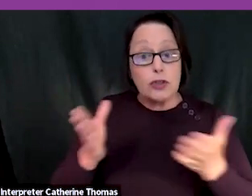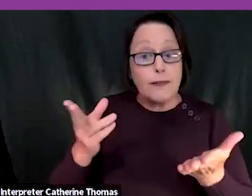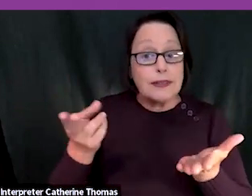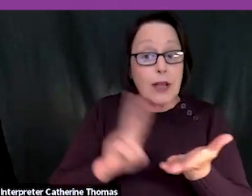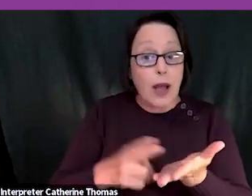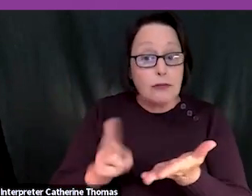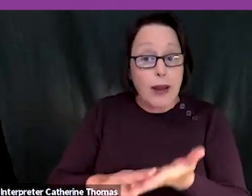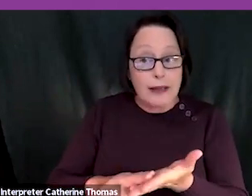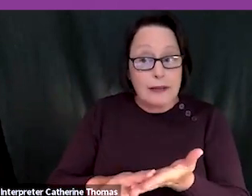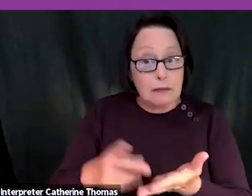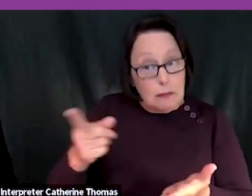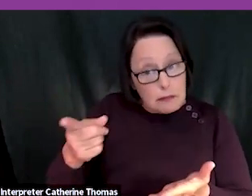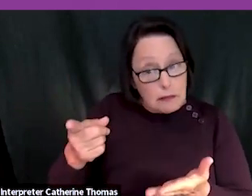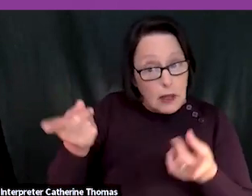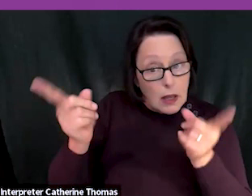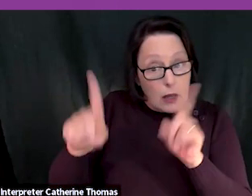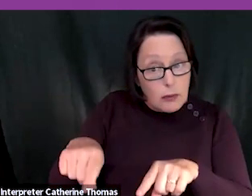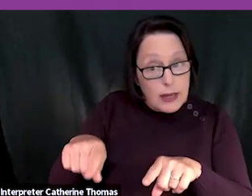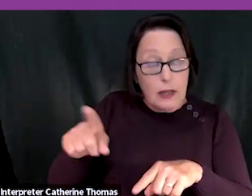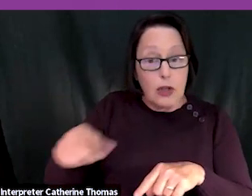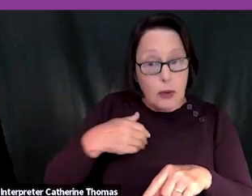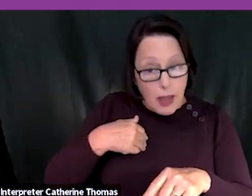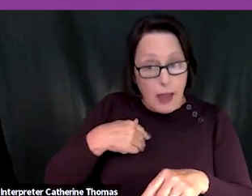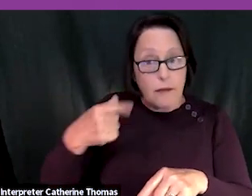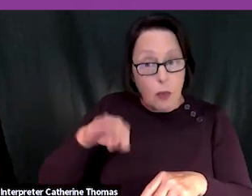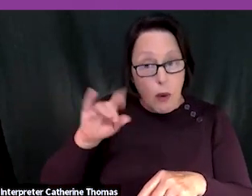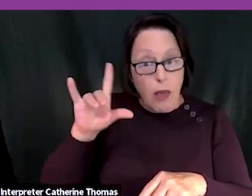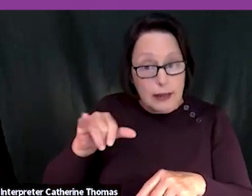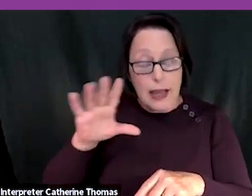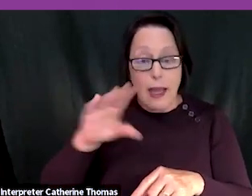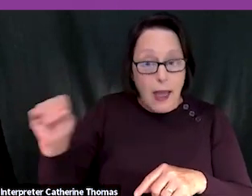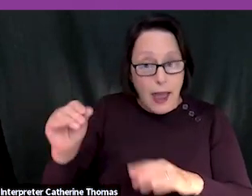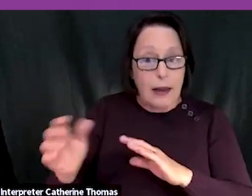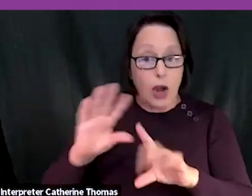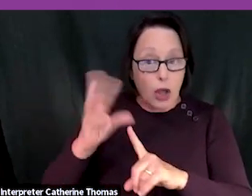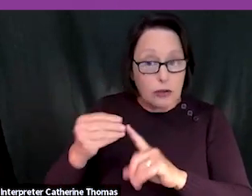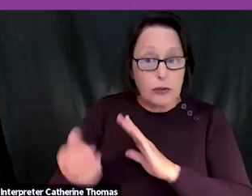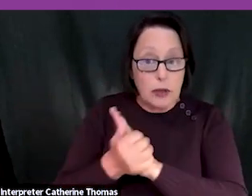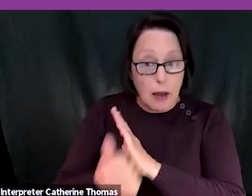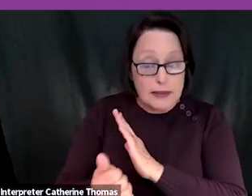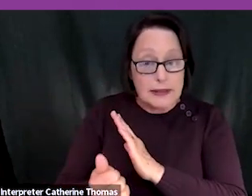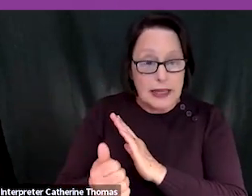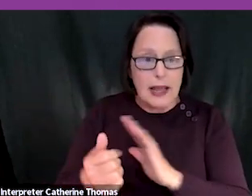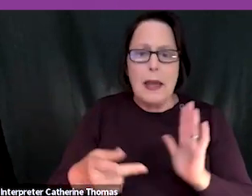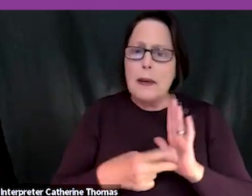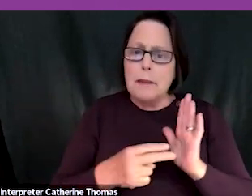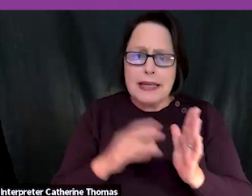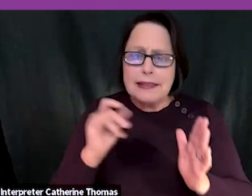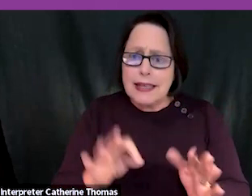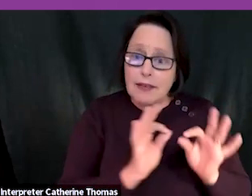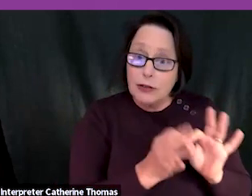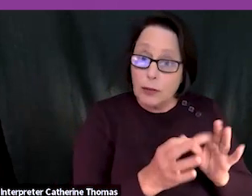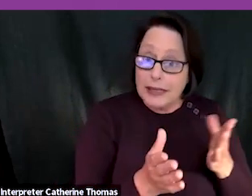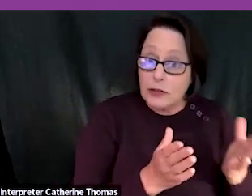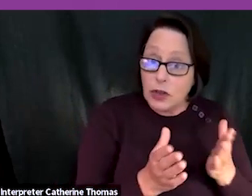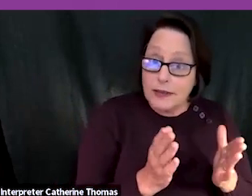quality assurance and cultural competency, so that when translation or interpreter services